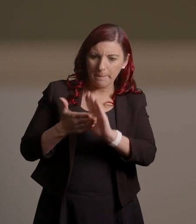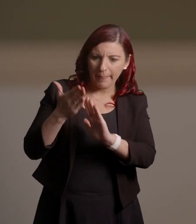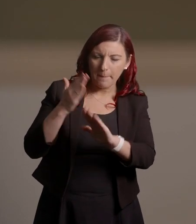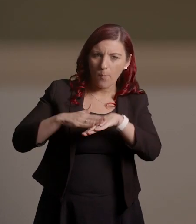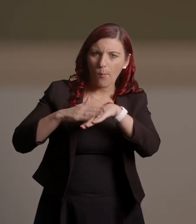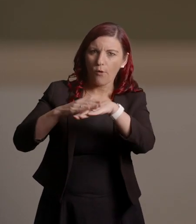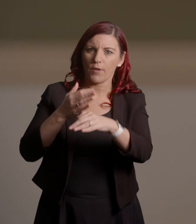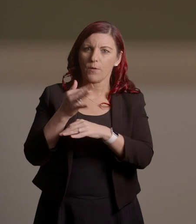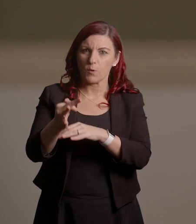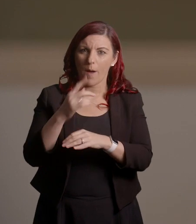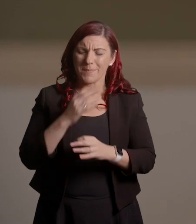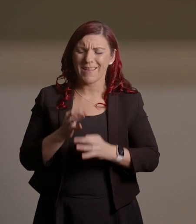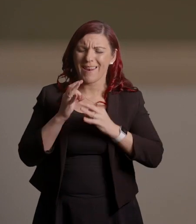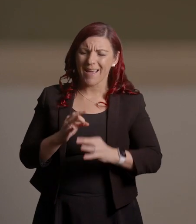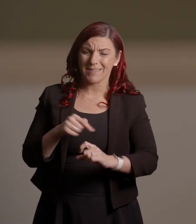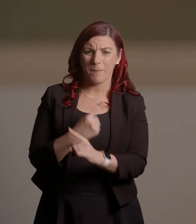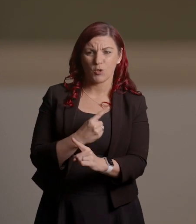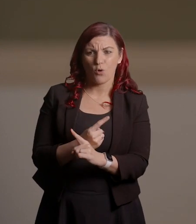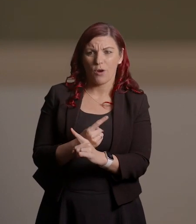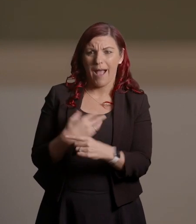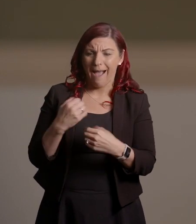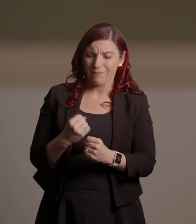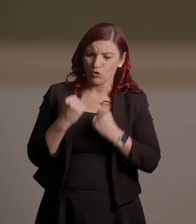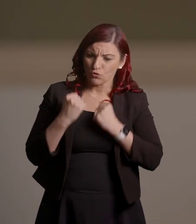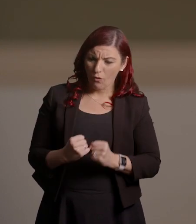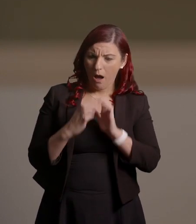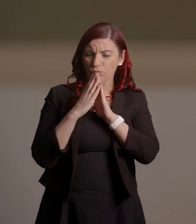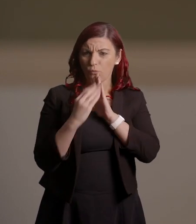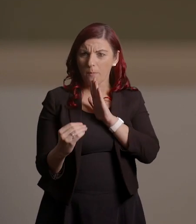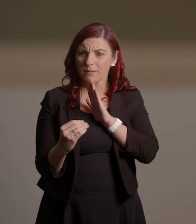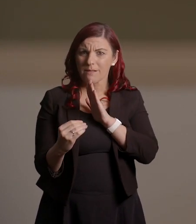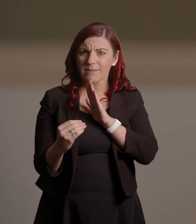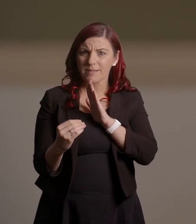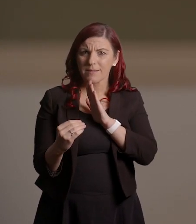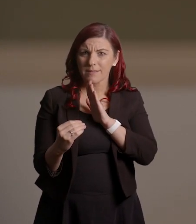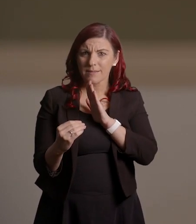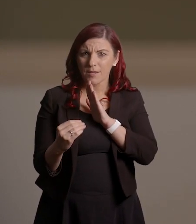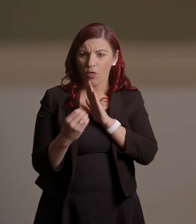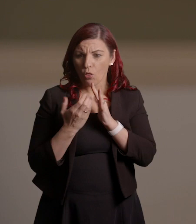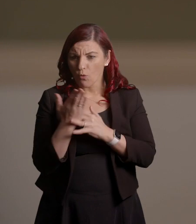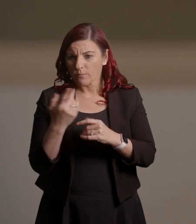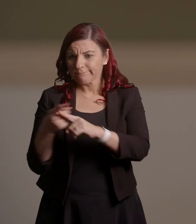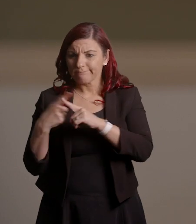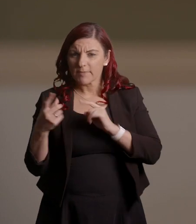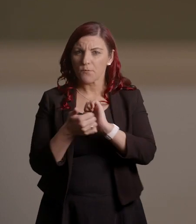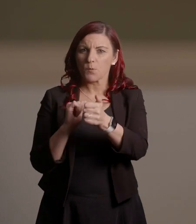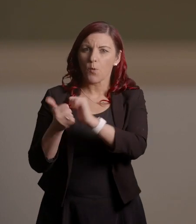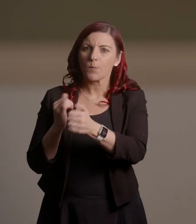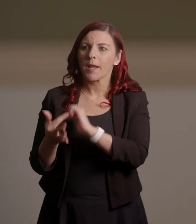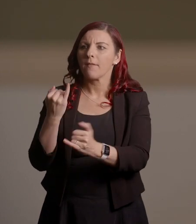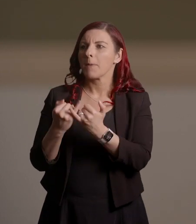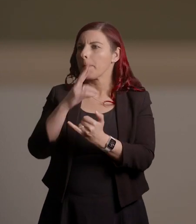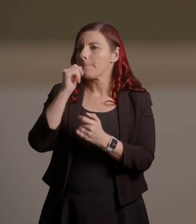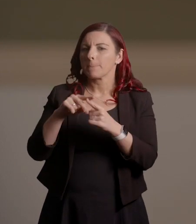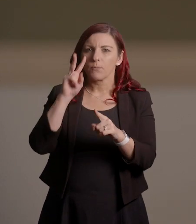future. So I'm delighted that Alex would have strong role models, and she does have strong role models across all sports. But if you